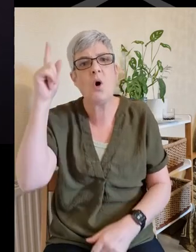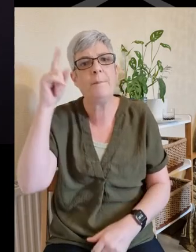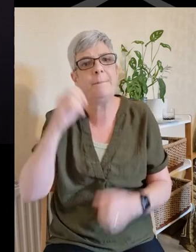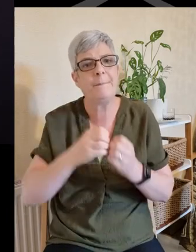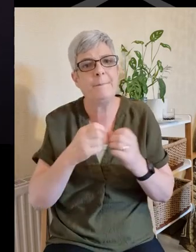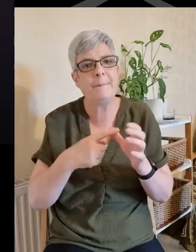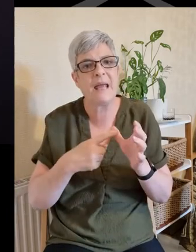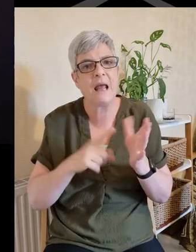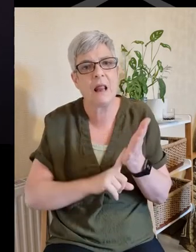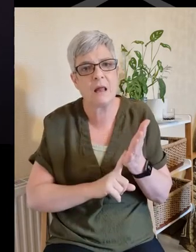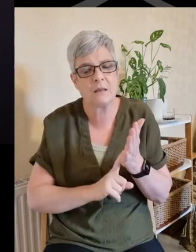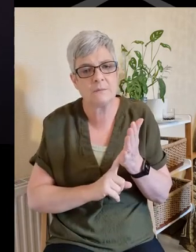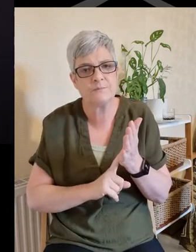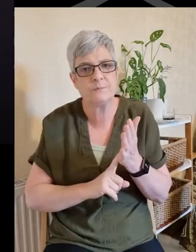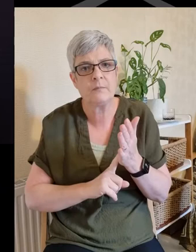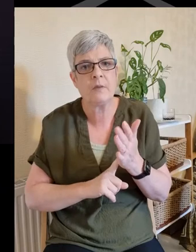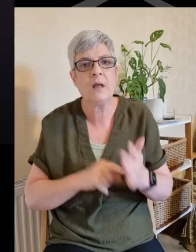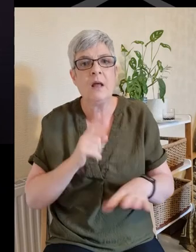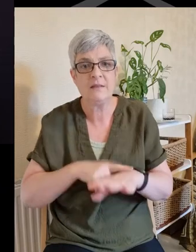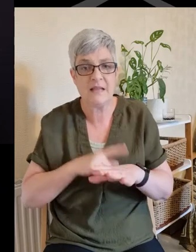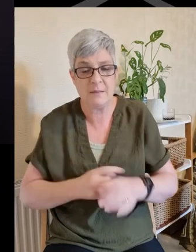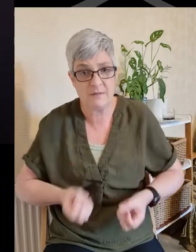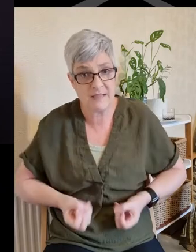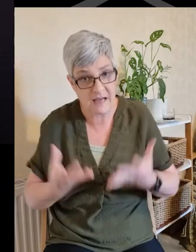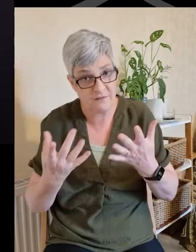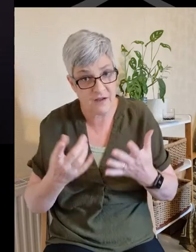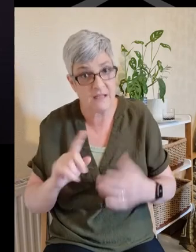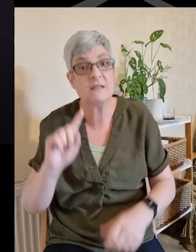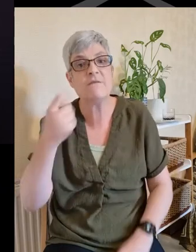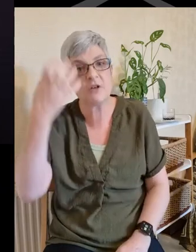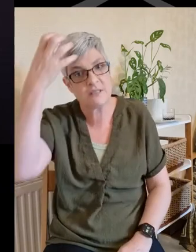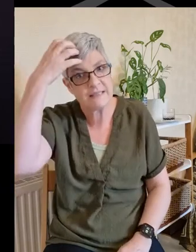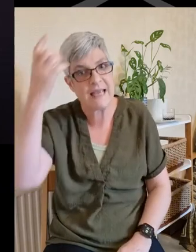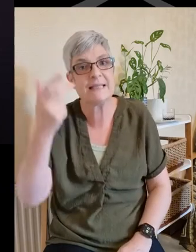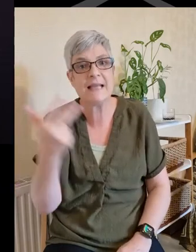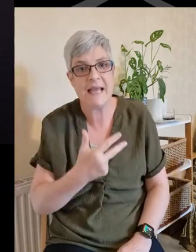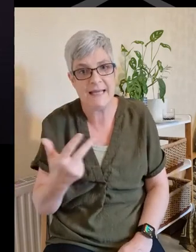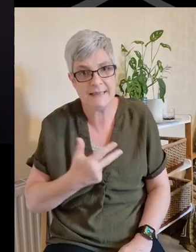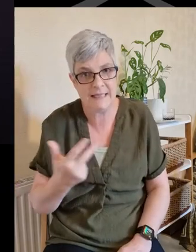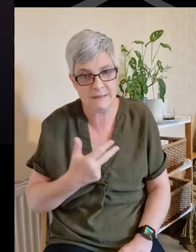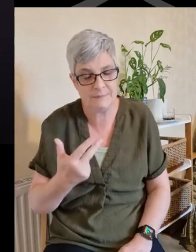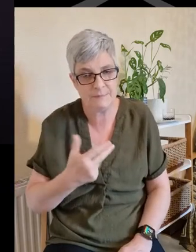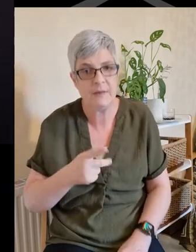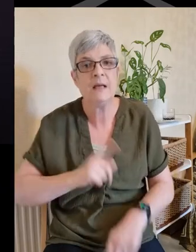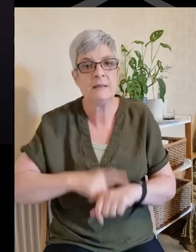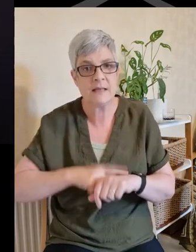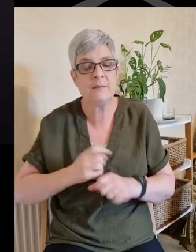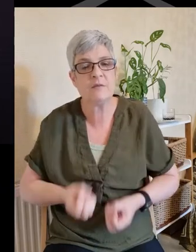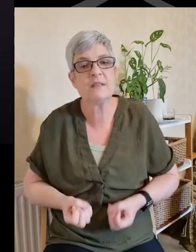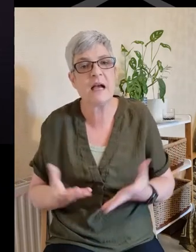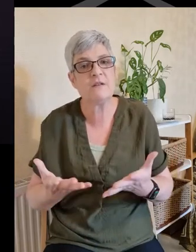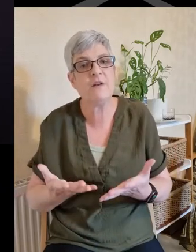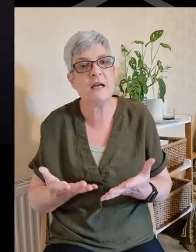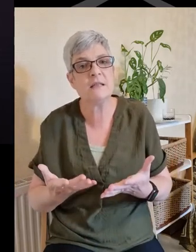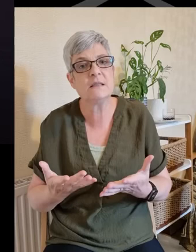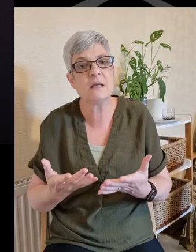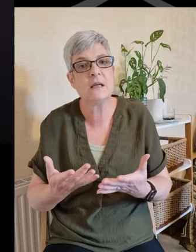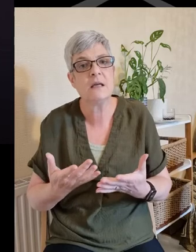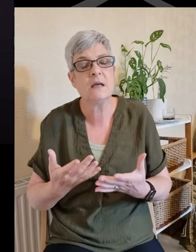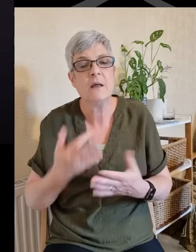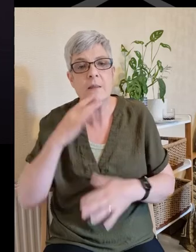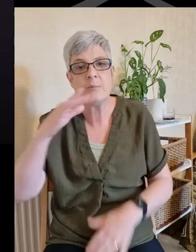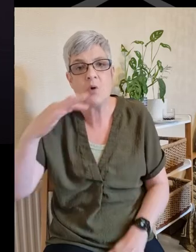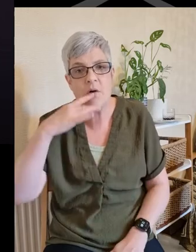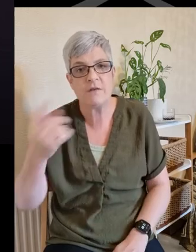And at the time of the sacrifice, 1 Kings 18, at the time of the sacrifice, the prophet Elijah